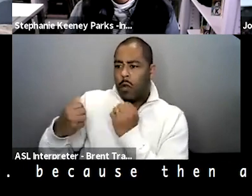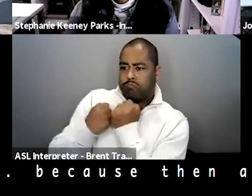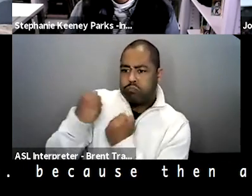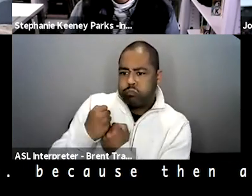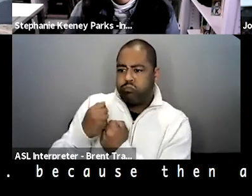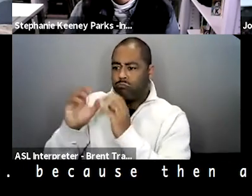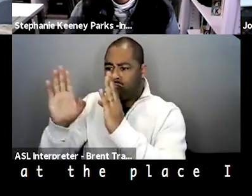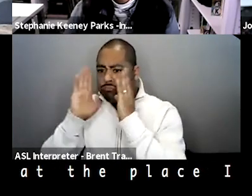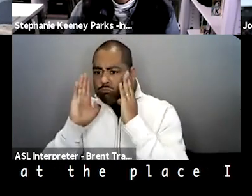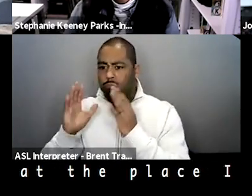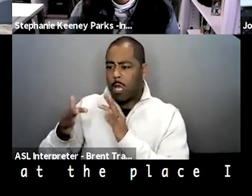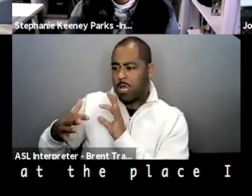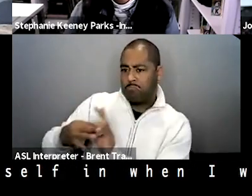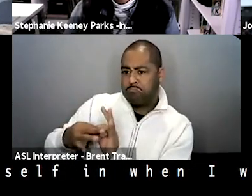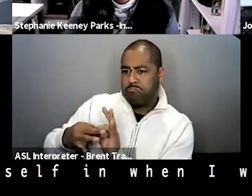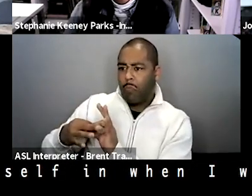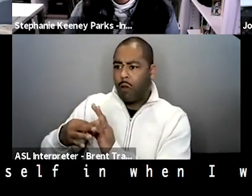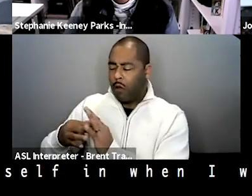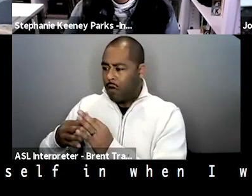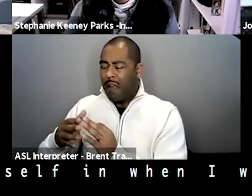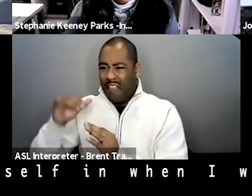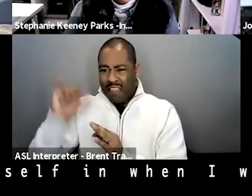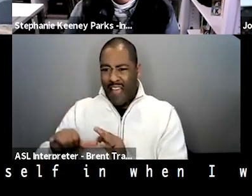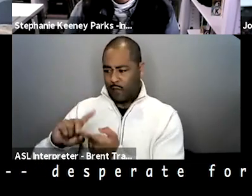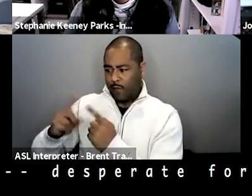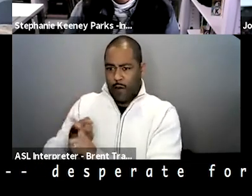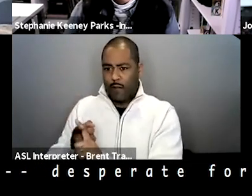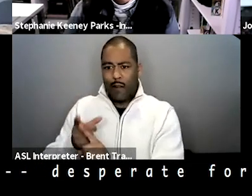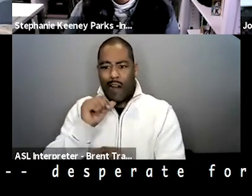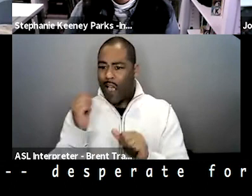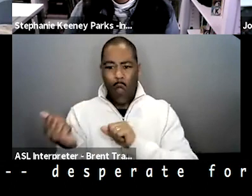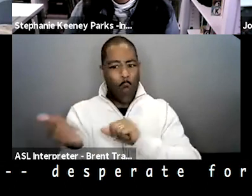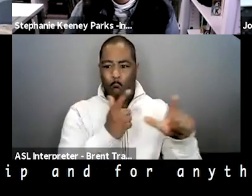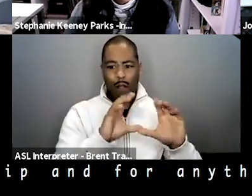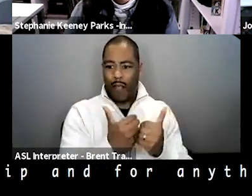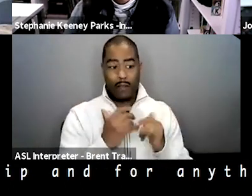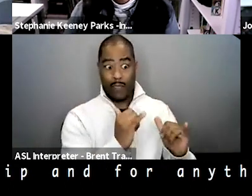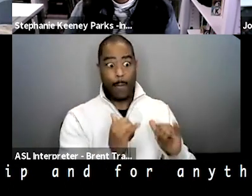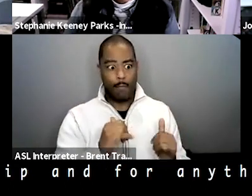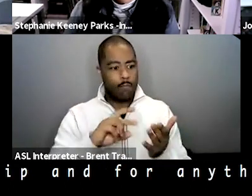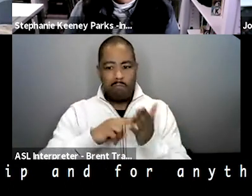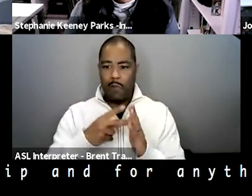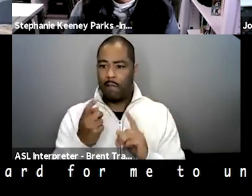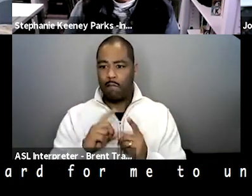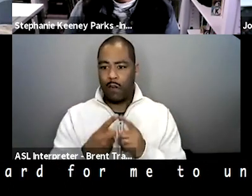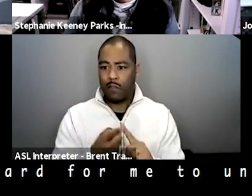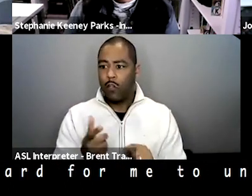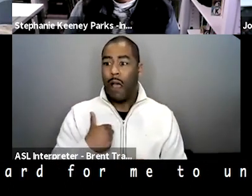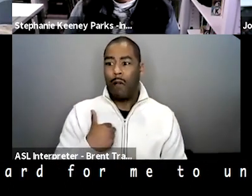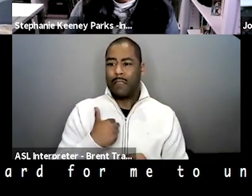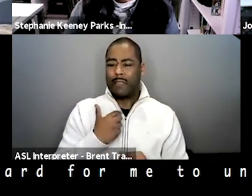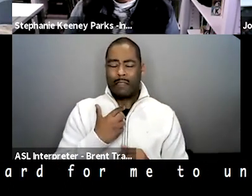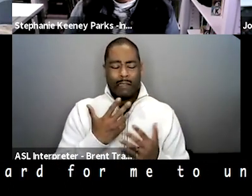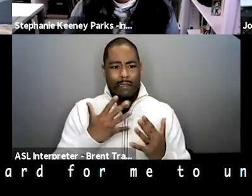talking about folks on the spectrum, because then it leads to, again, the place that I found myself in when I went off to college, just so desperate for friendship and